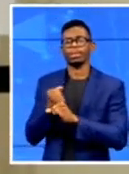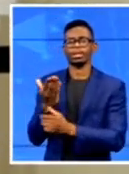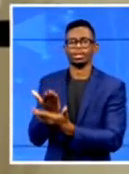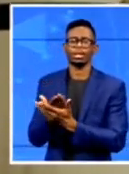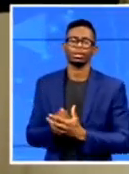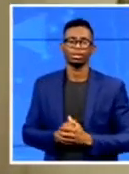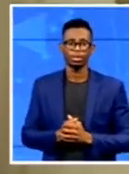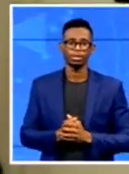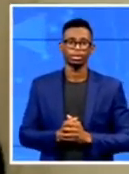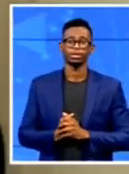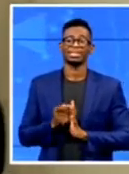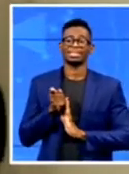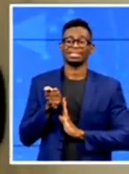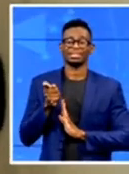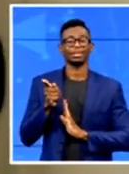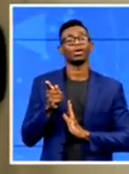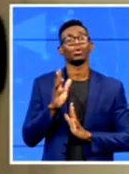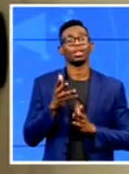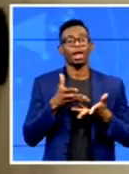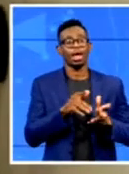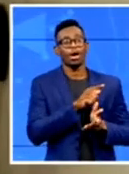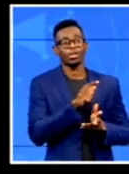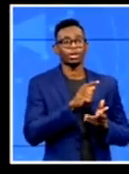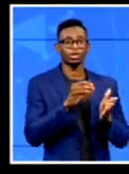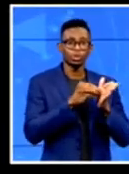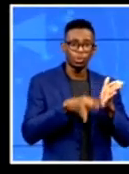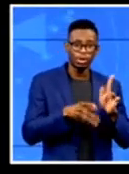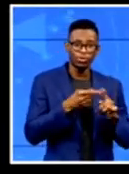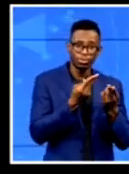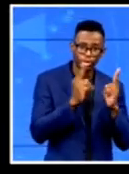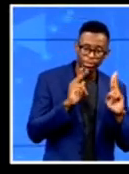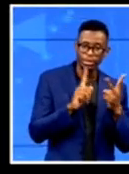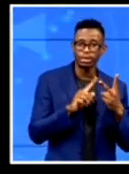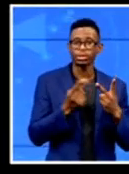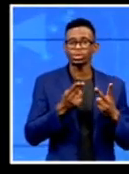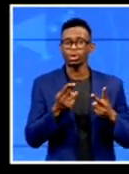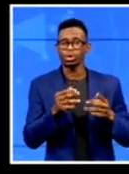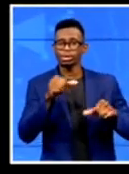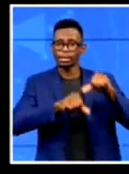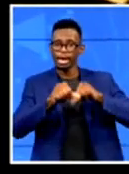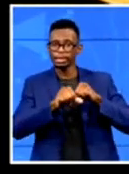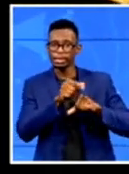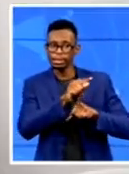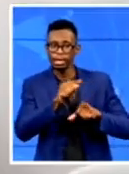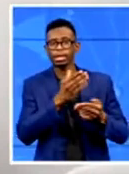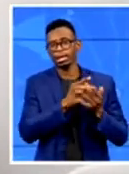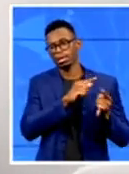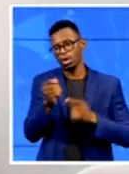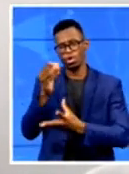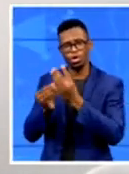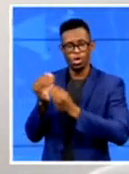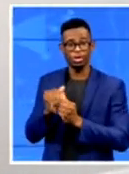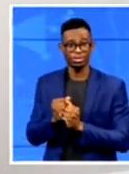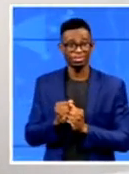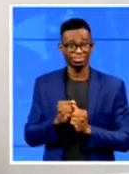and upcoming scientists to learn critical skills. South Africa has been struggling for years to manufacture its own APIs due to a lack